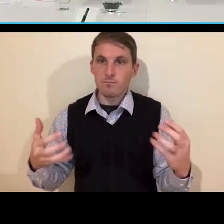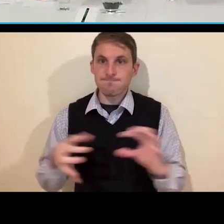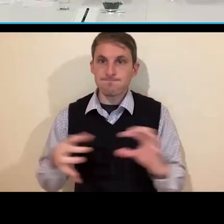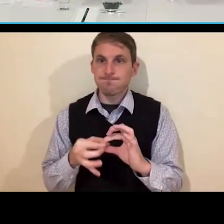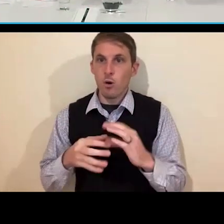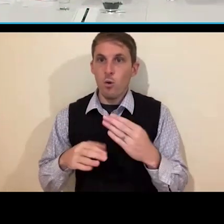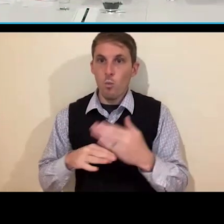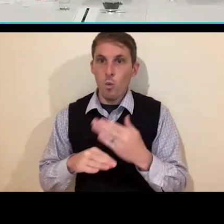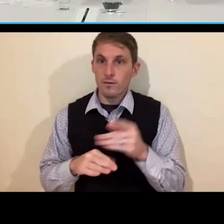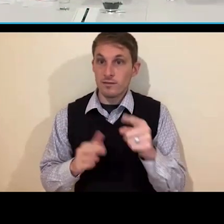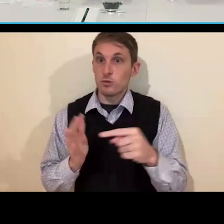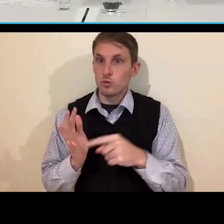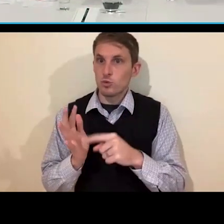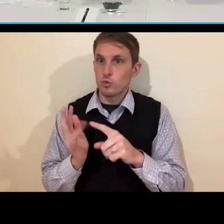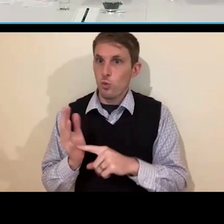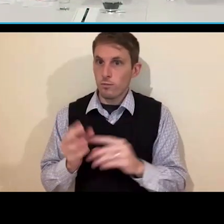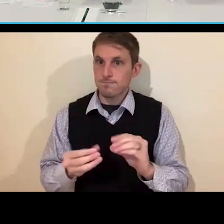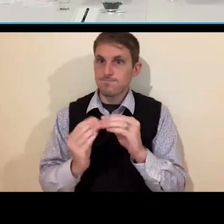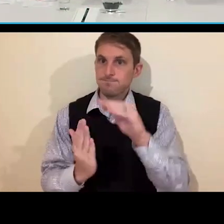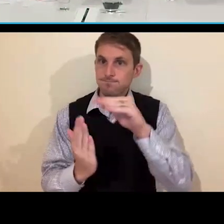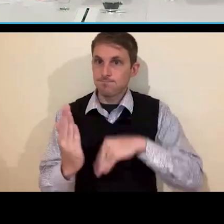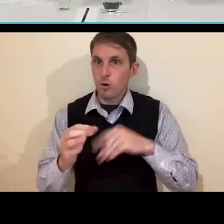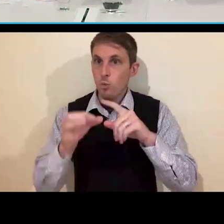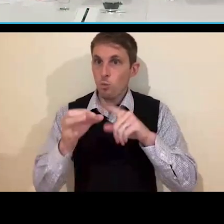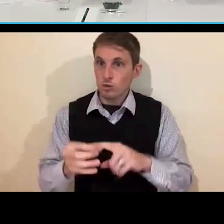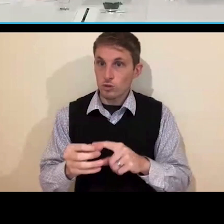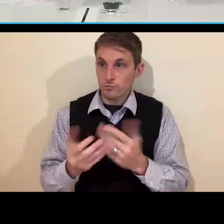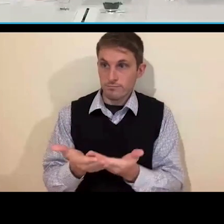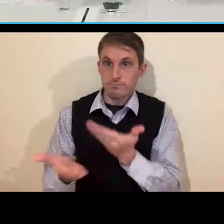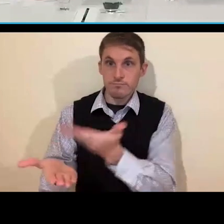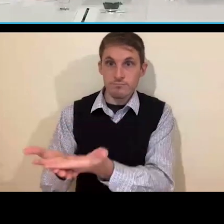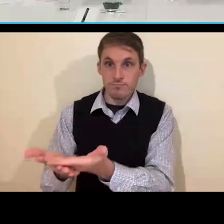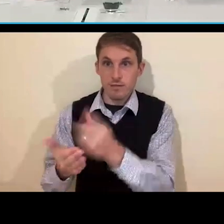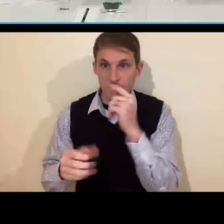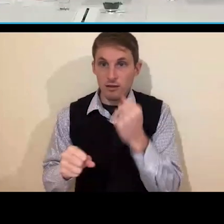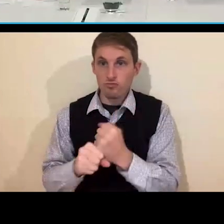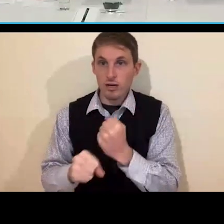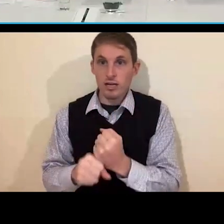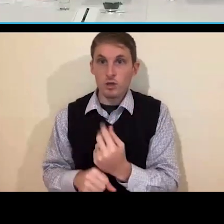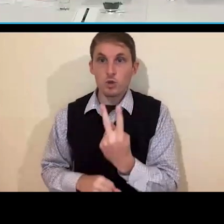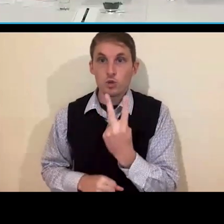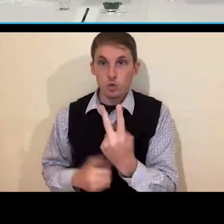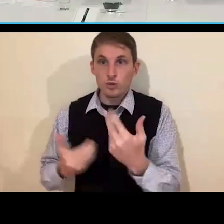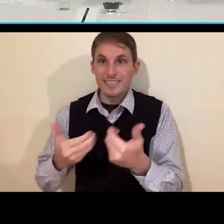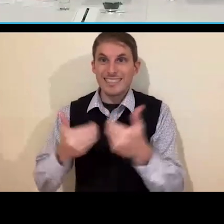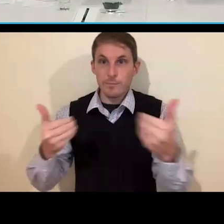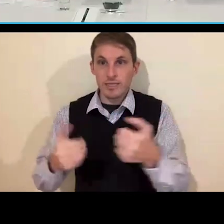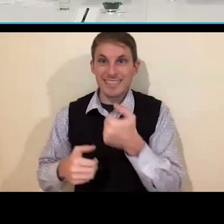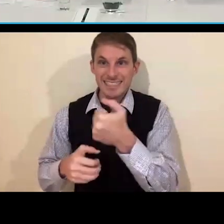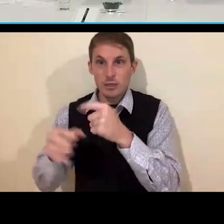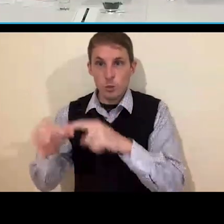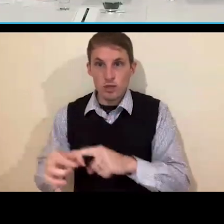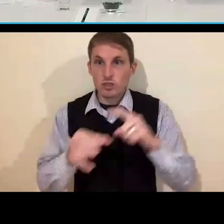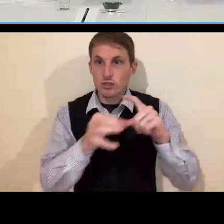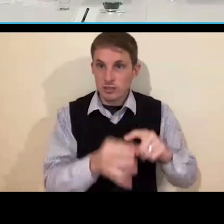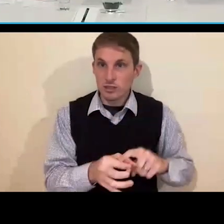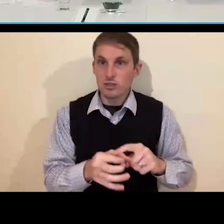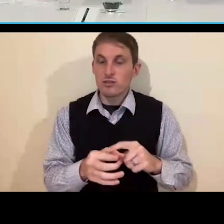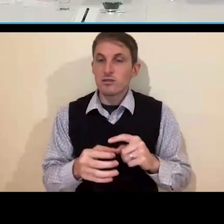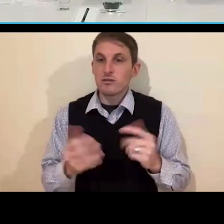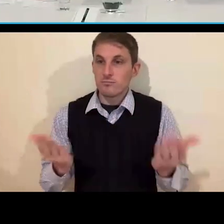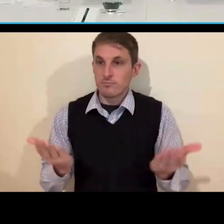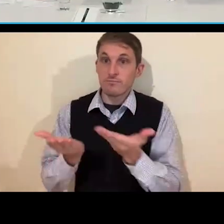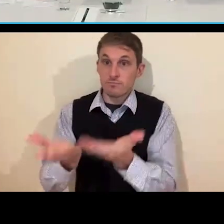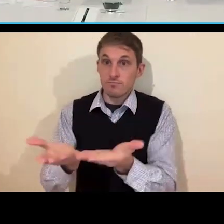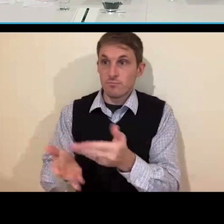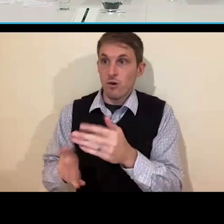of these tools and developing 2 6-question surveys which go to consumer experience and